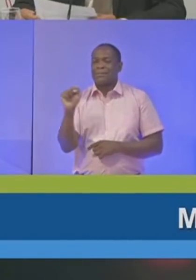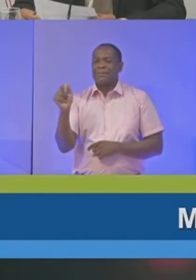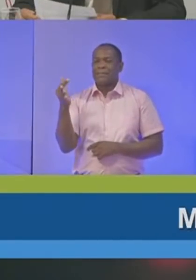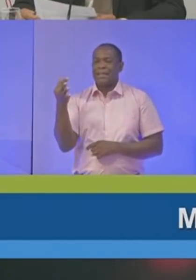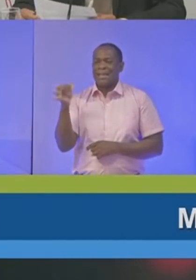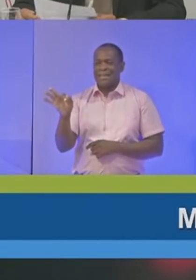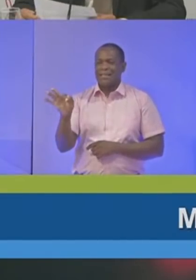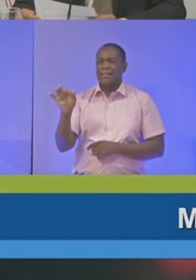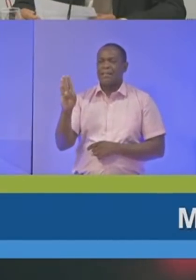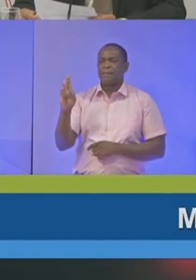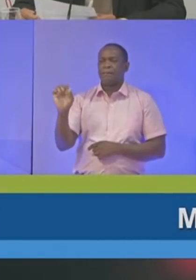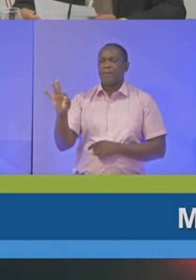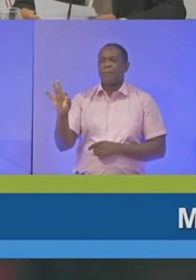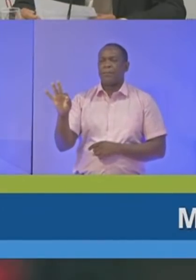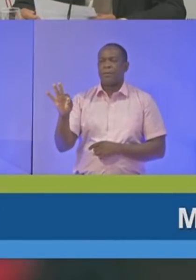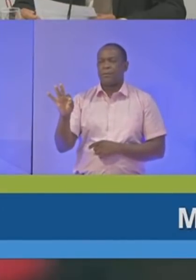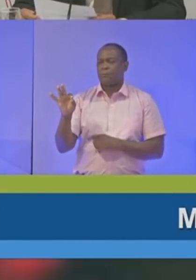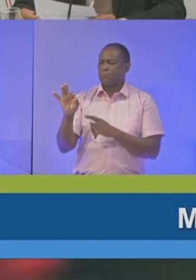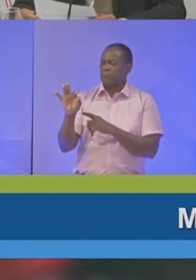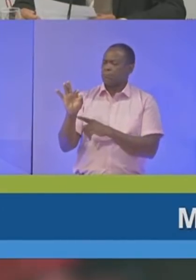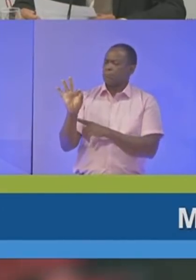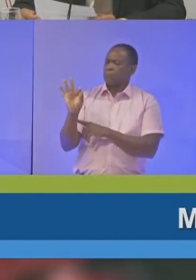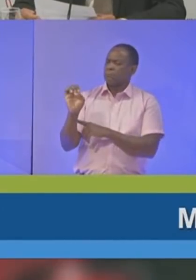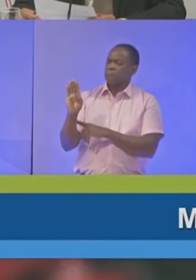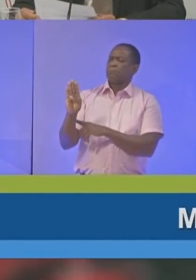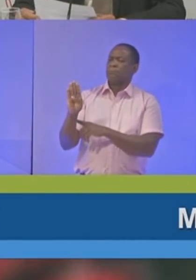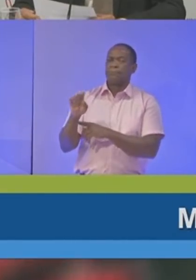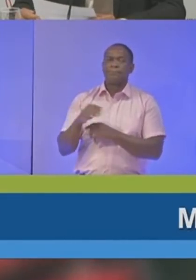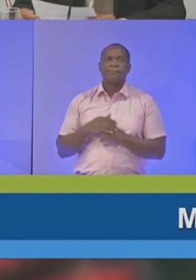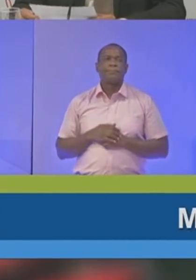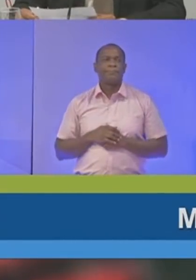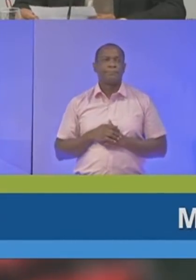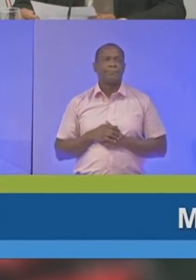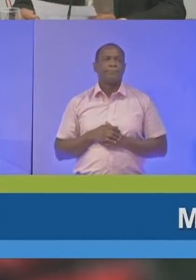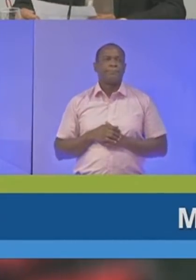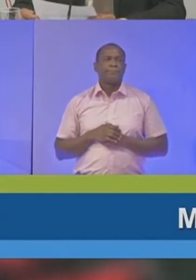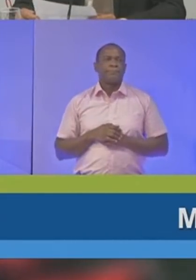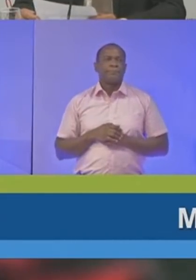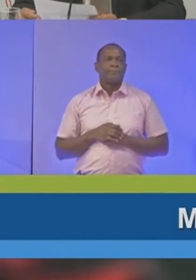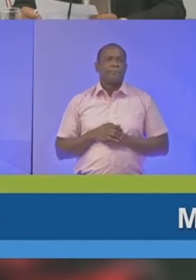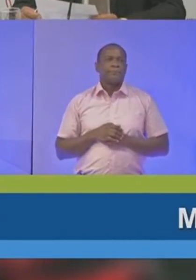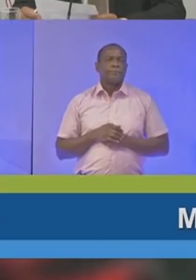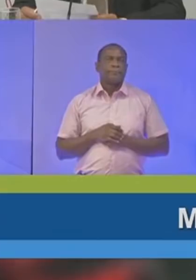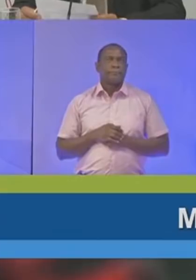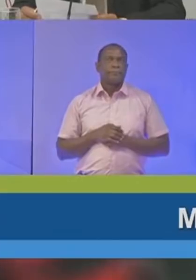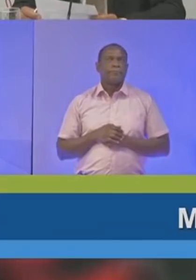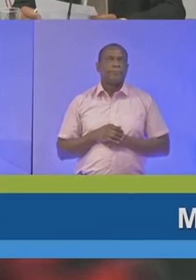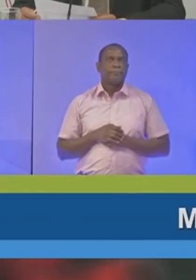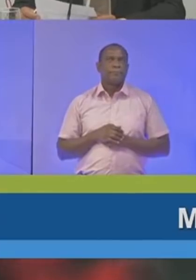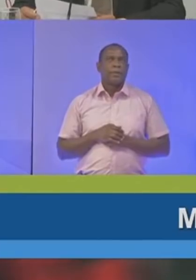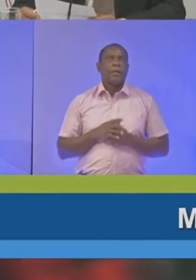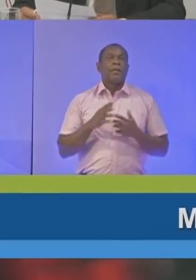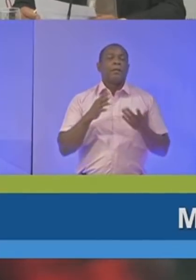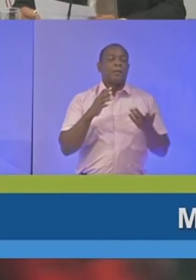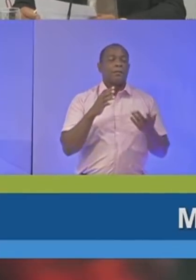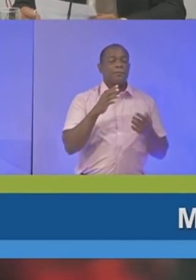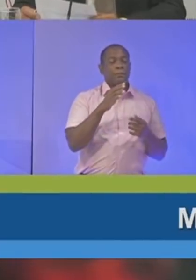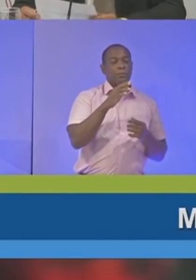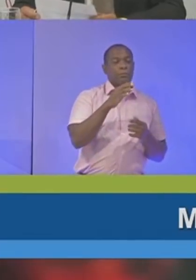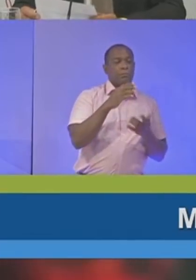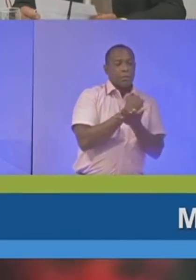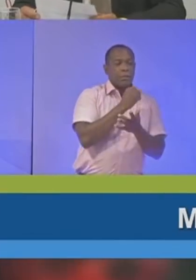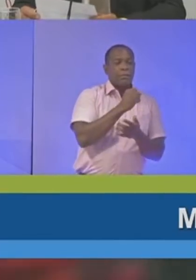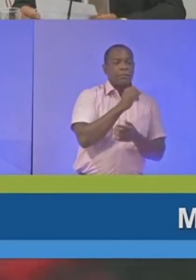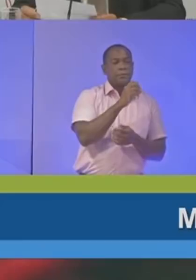J&J from the 28th of December to the 7th of January, come in between the 21st of February